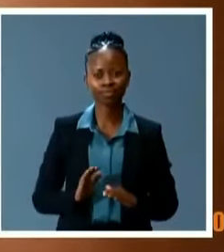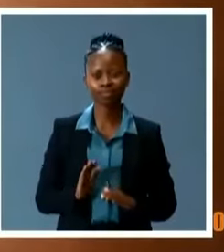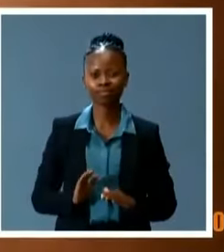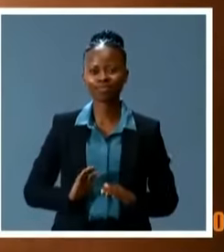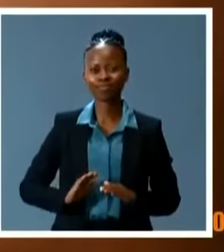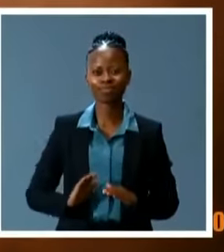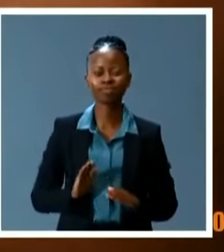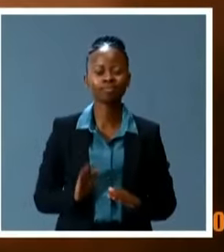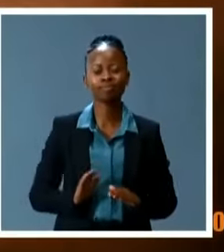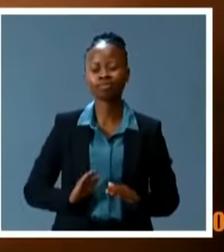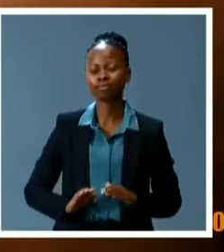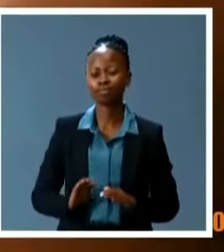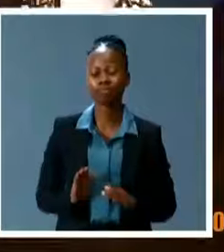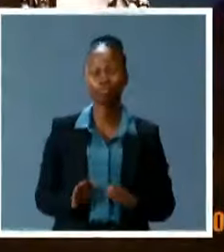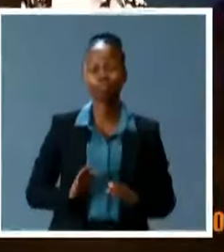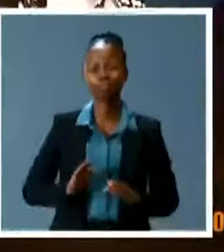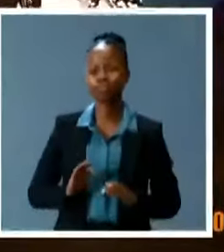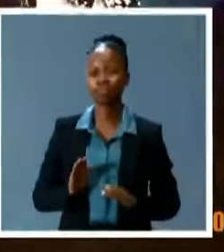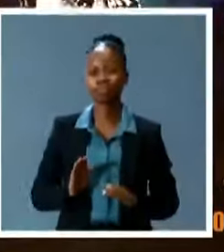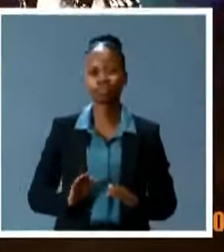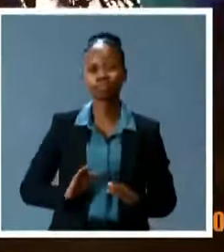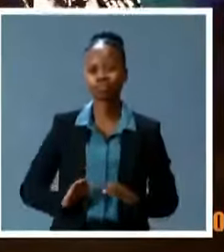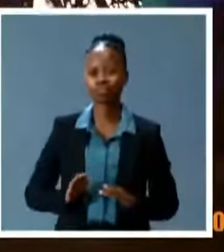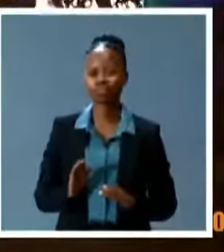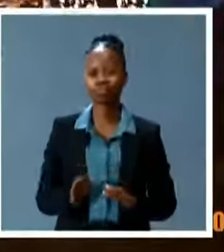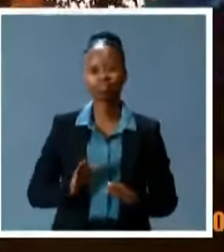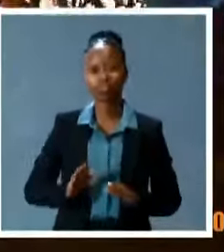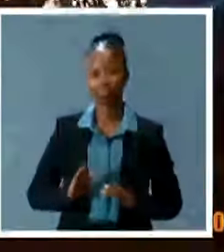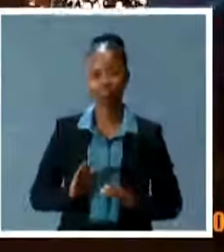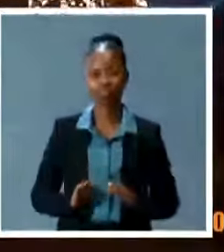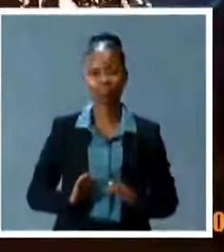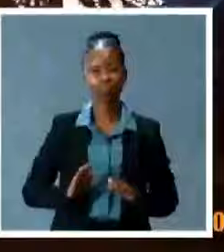nkuzo nkuzo asibe nkuzo na